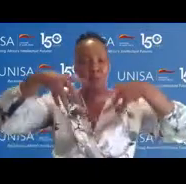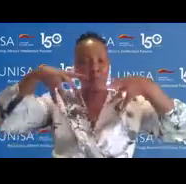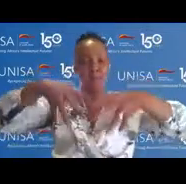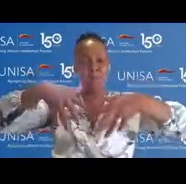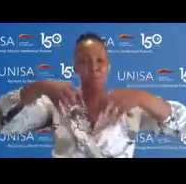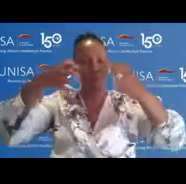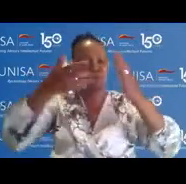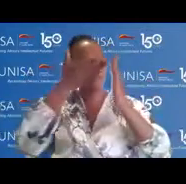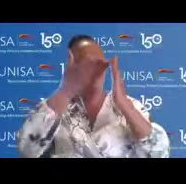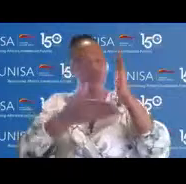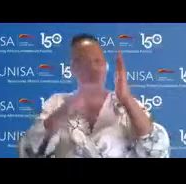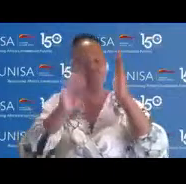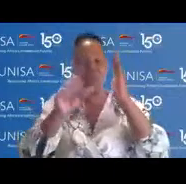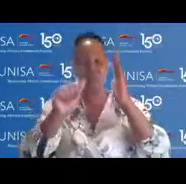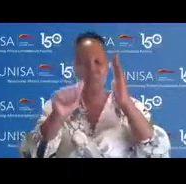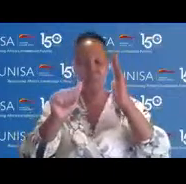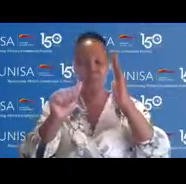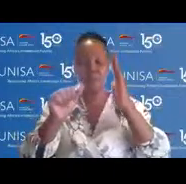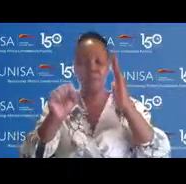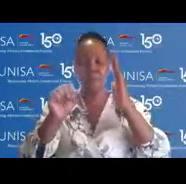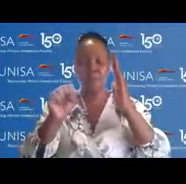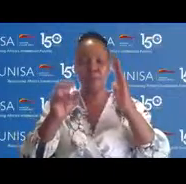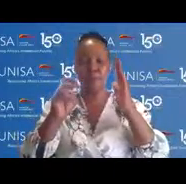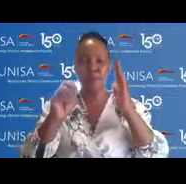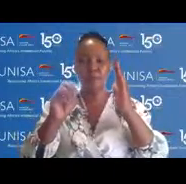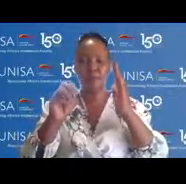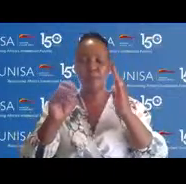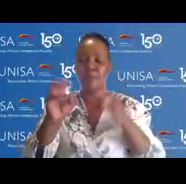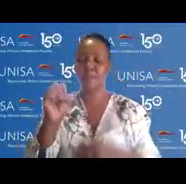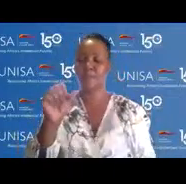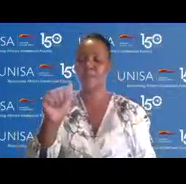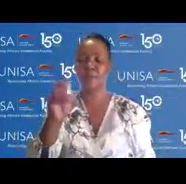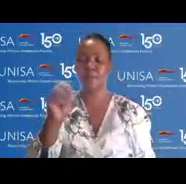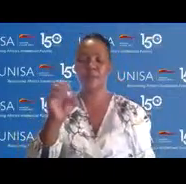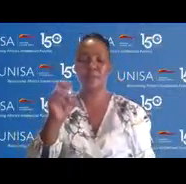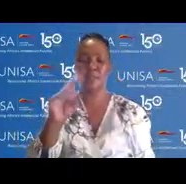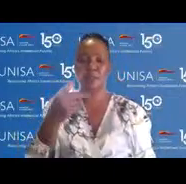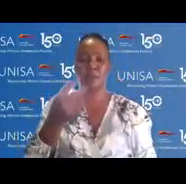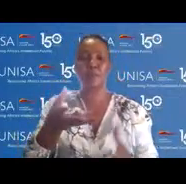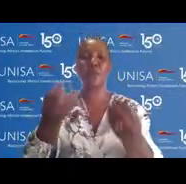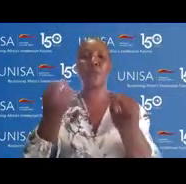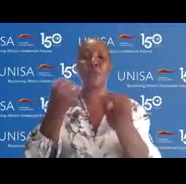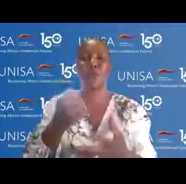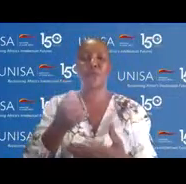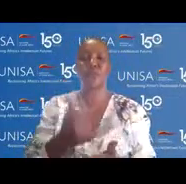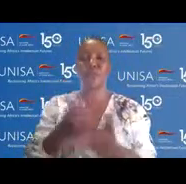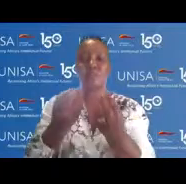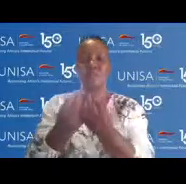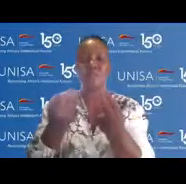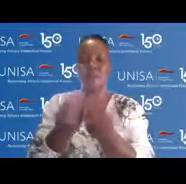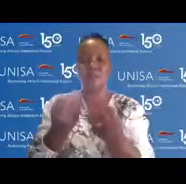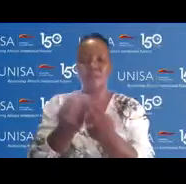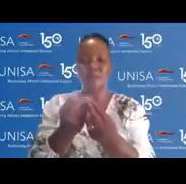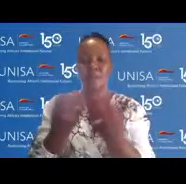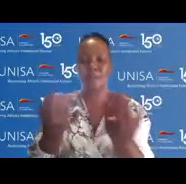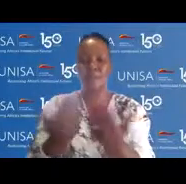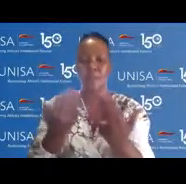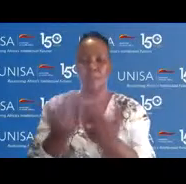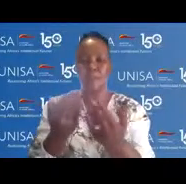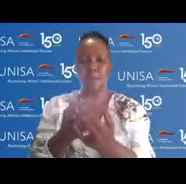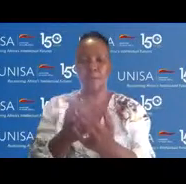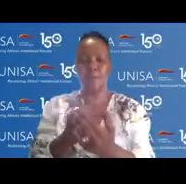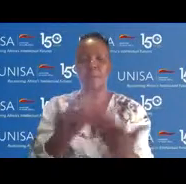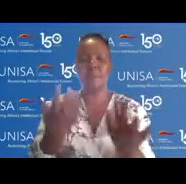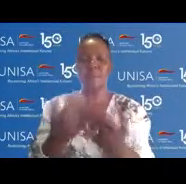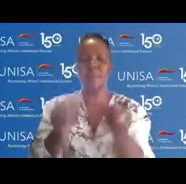care. Okay, it looks something like this. And yesterday we did show you about the battery, so mine is fully charged, the storage,